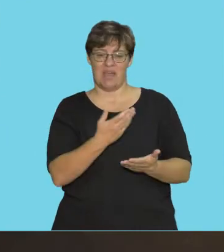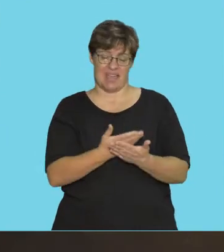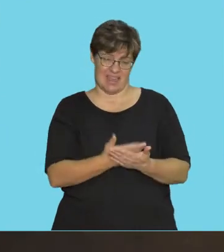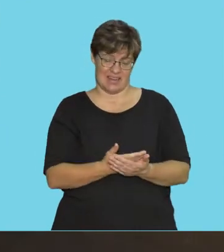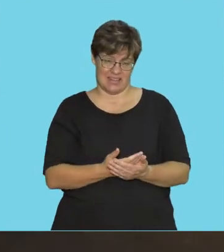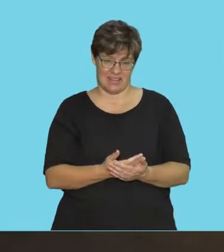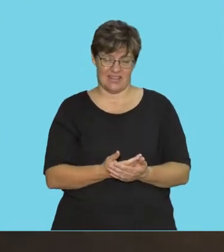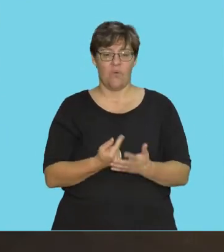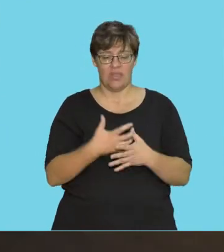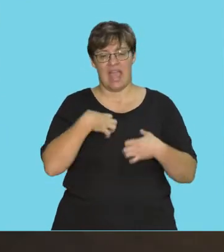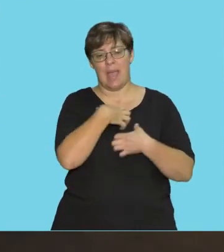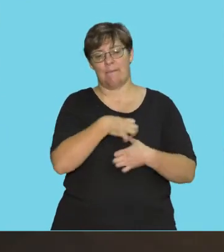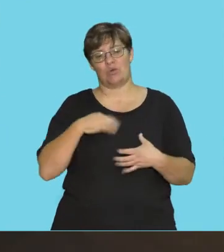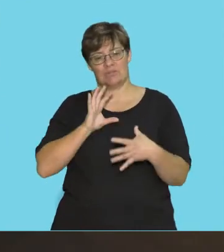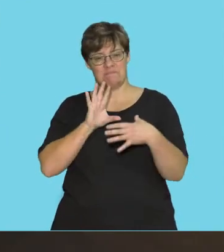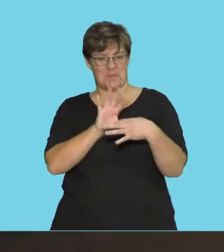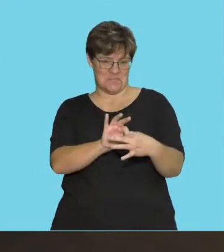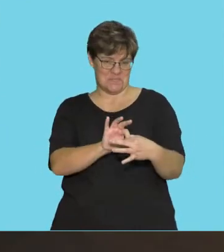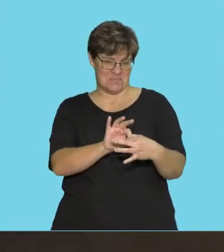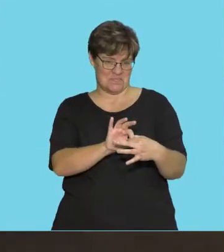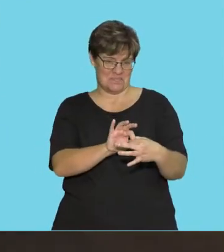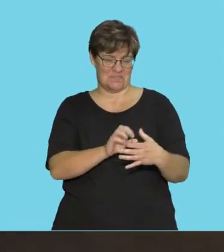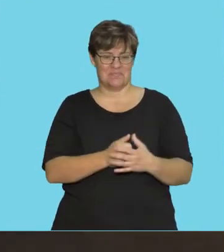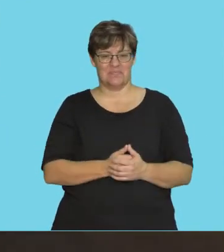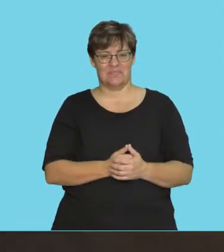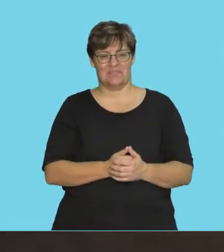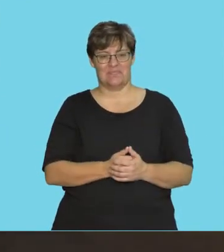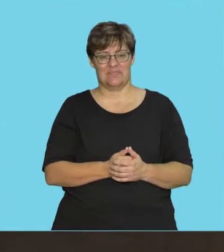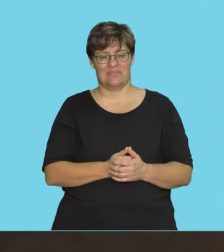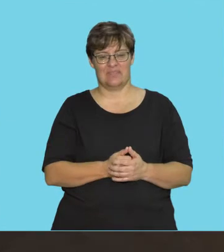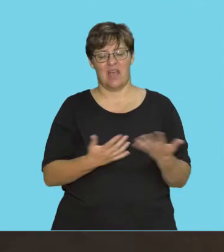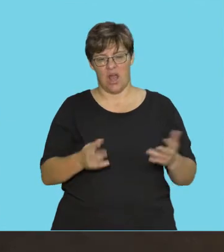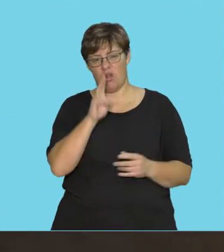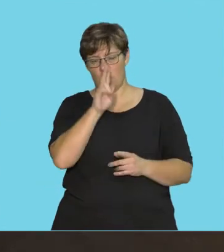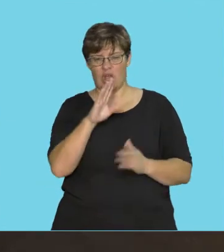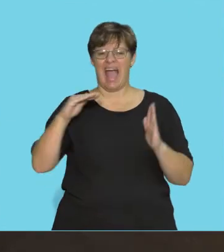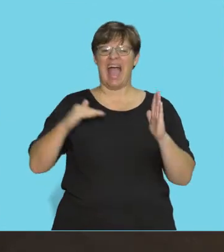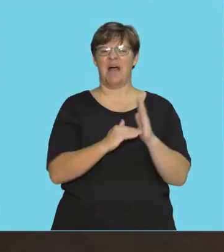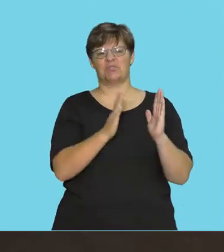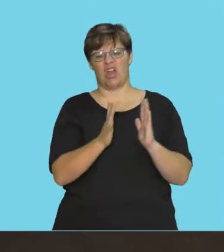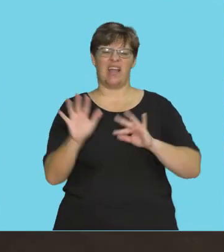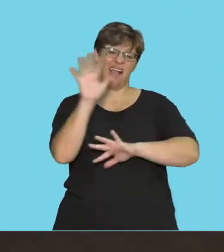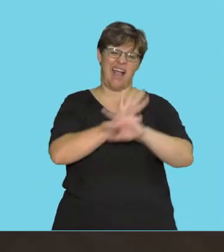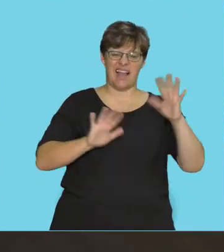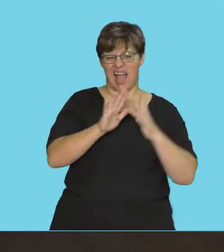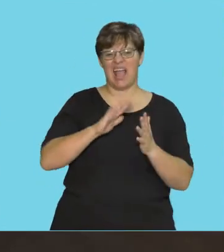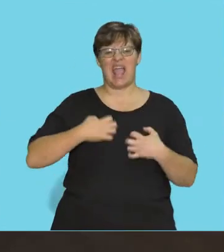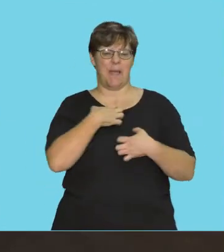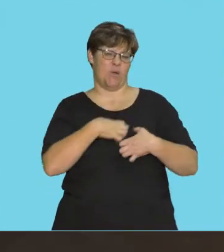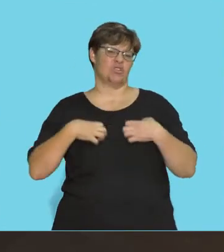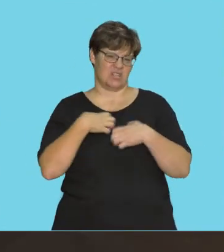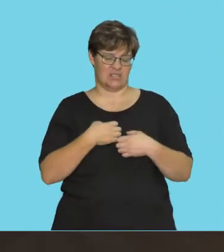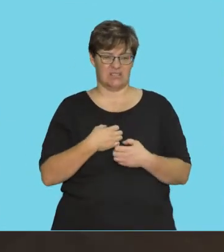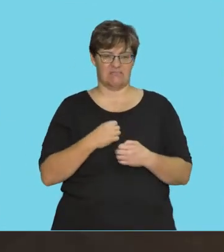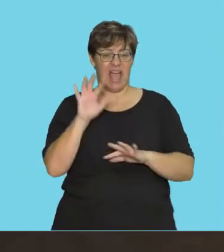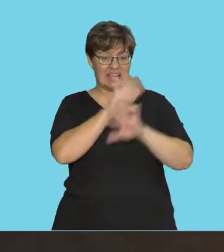kind of a subject with emotionally attached to it. Okay. And it looks like abstract, kind of like an emotional.